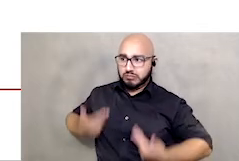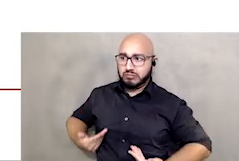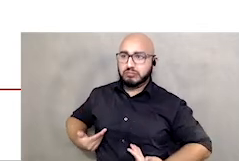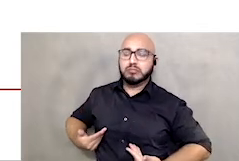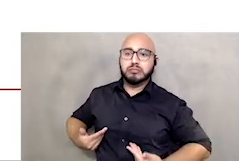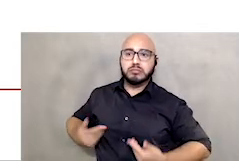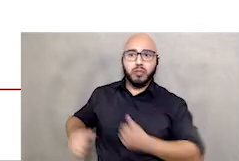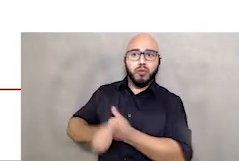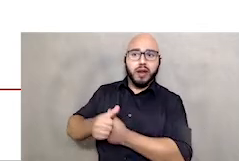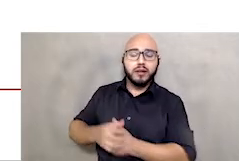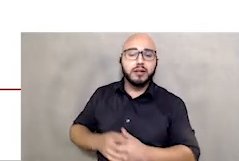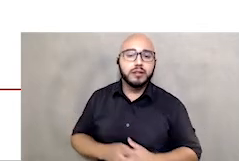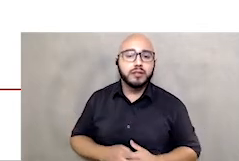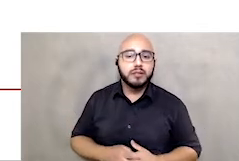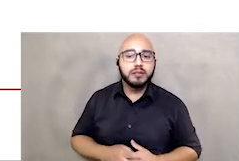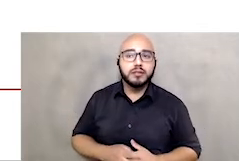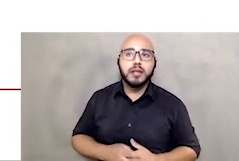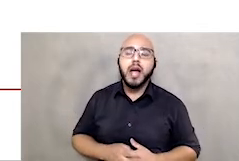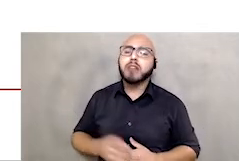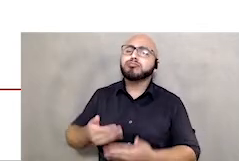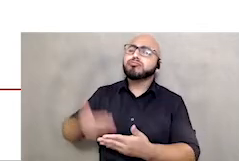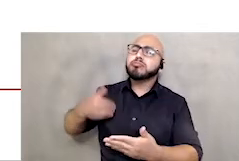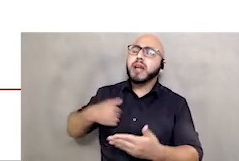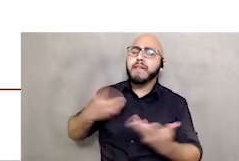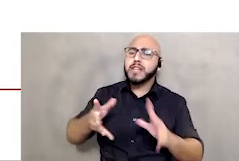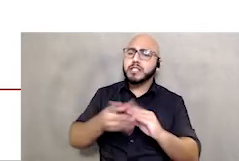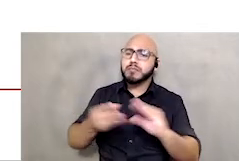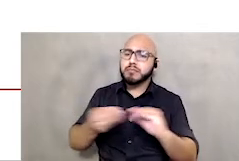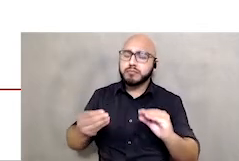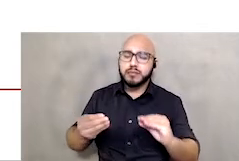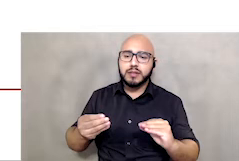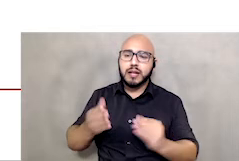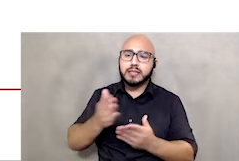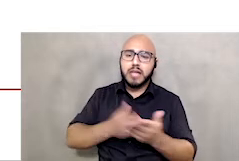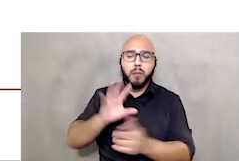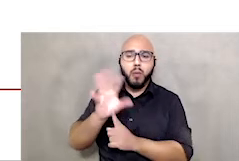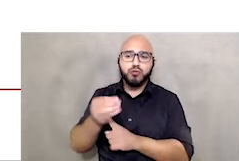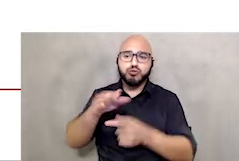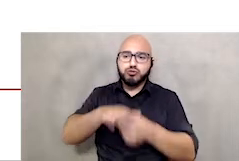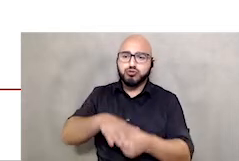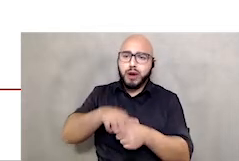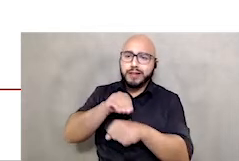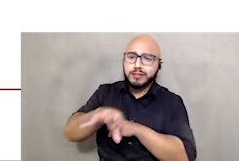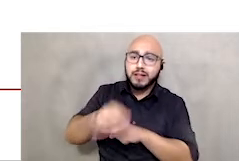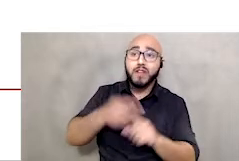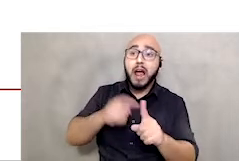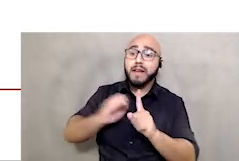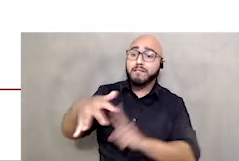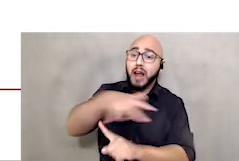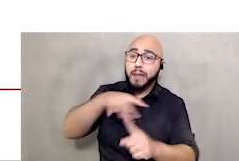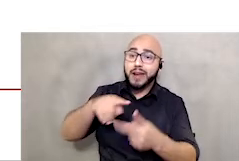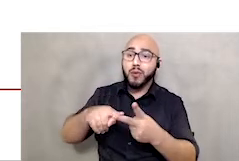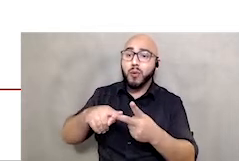And earlier, I mentioned that some cultural stressors can be from environmental and neighborhood